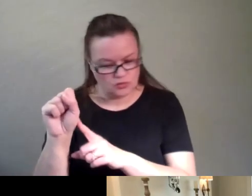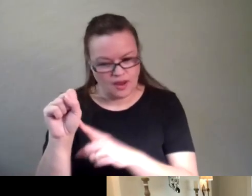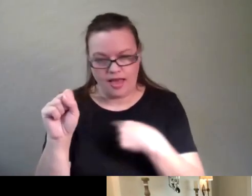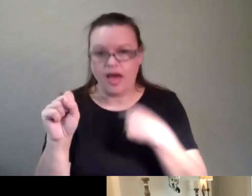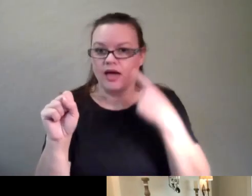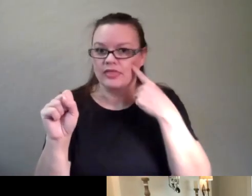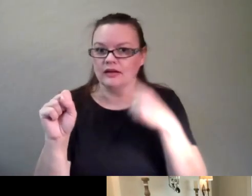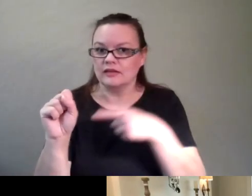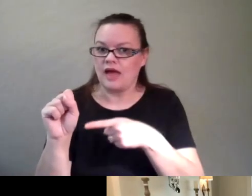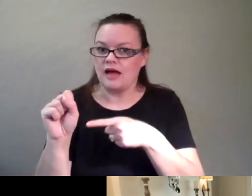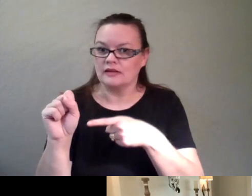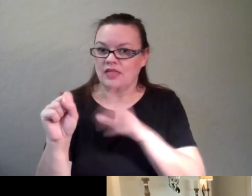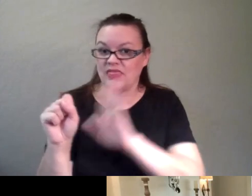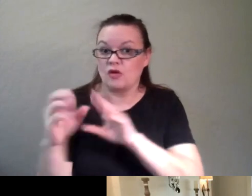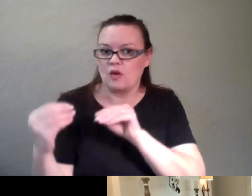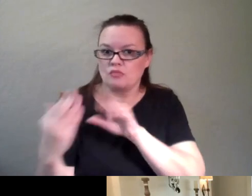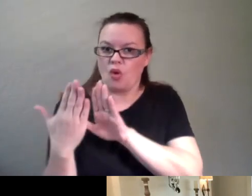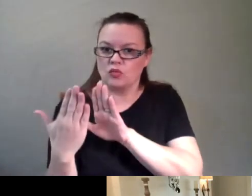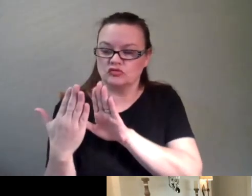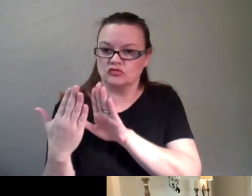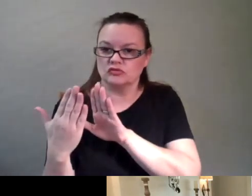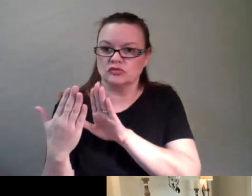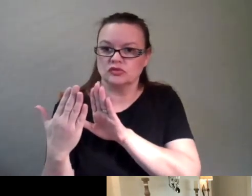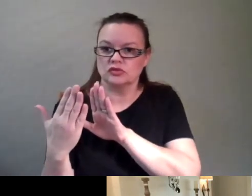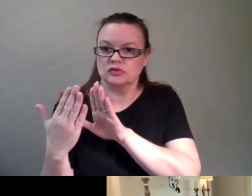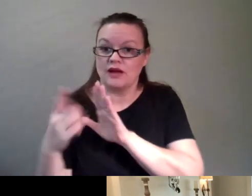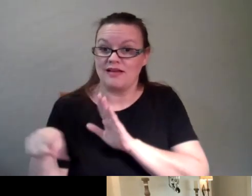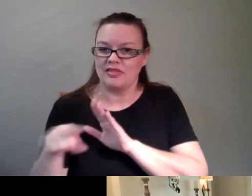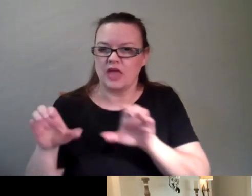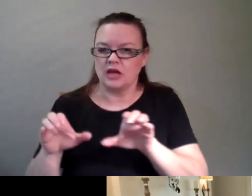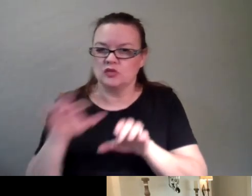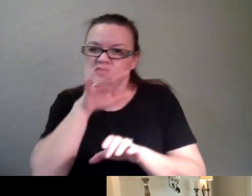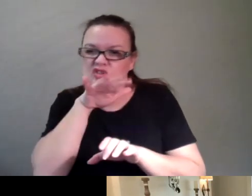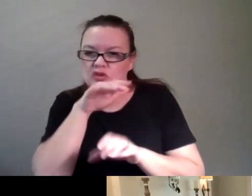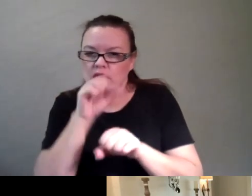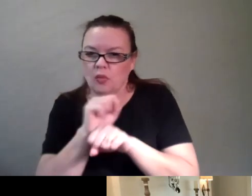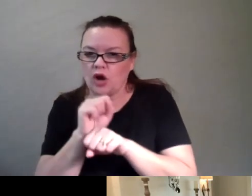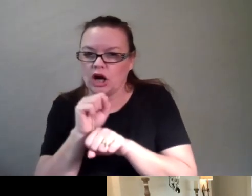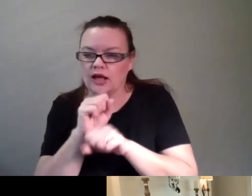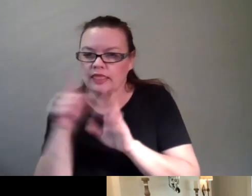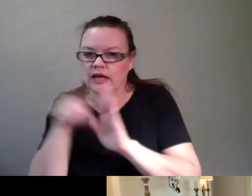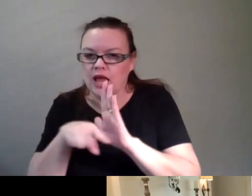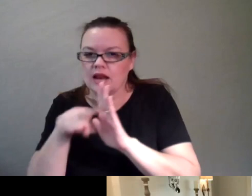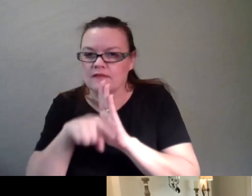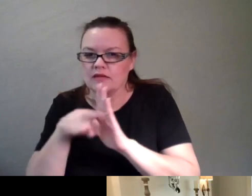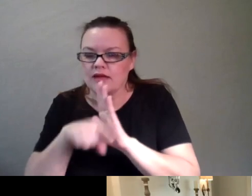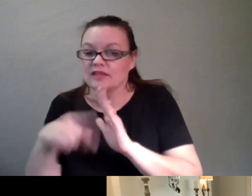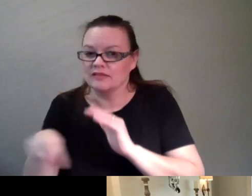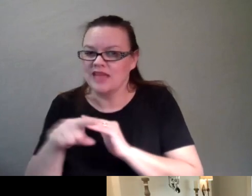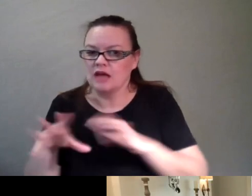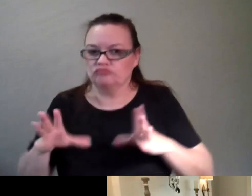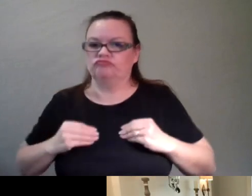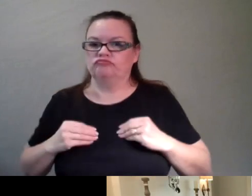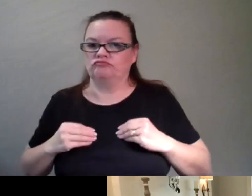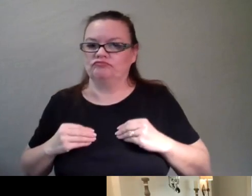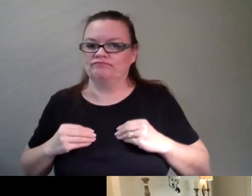a kind of approach of they do the dirty work. They're supposed to be doing the negative. But I think the bigger